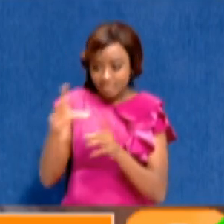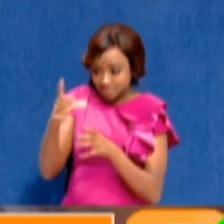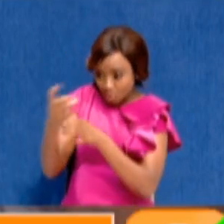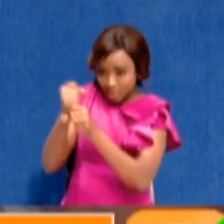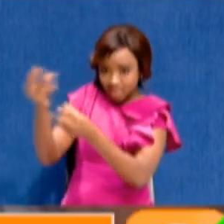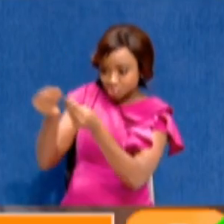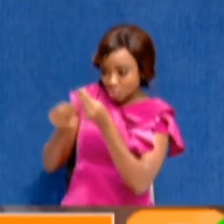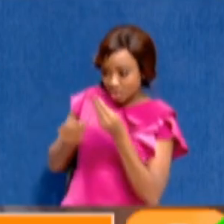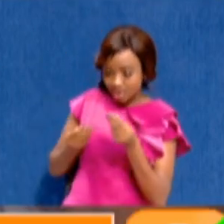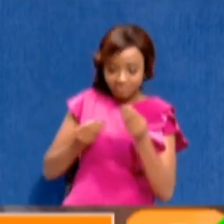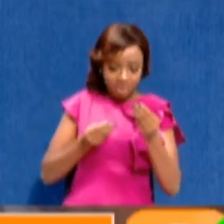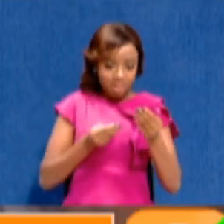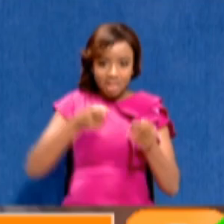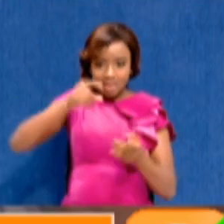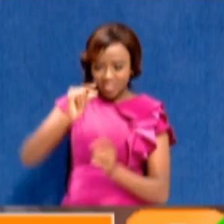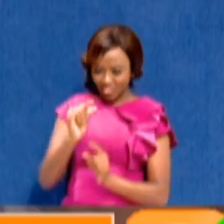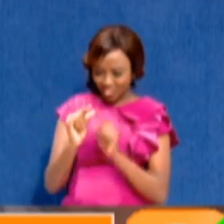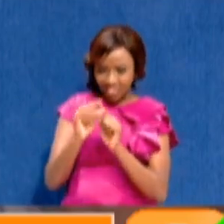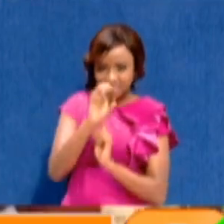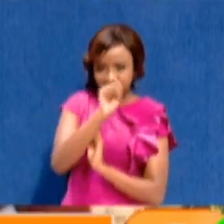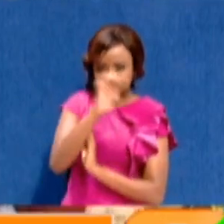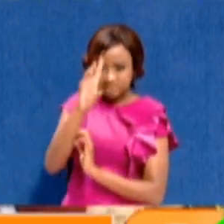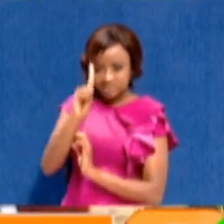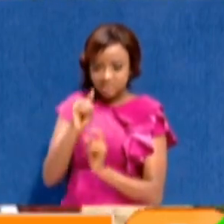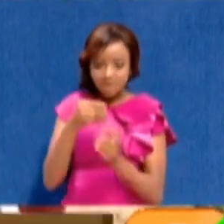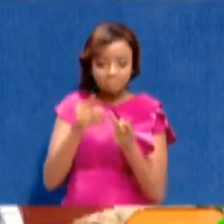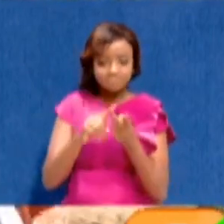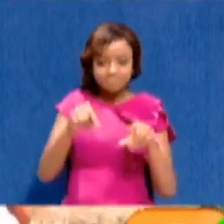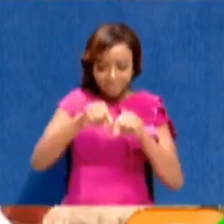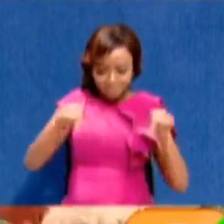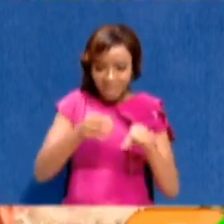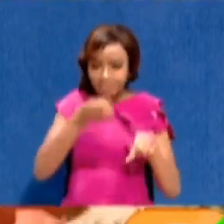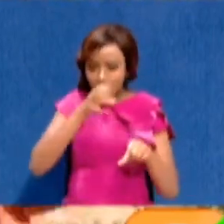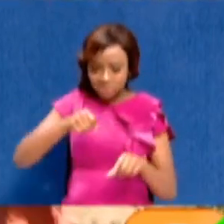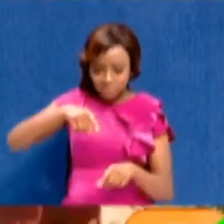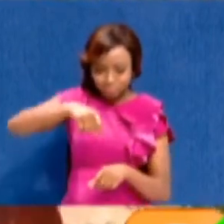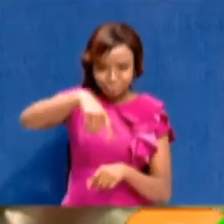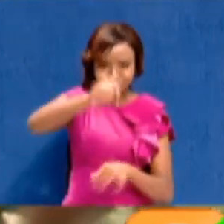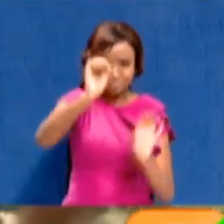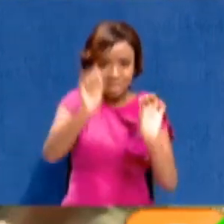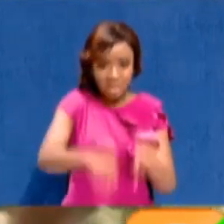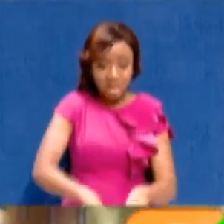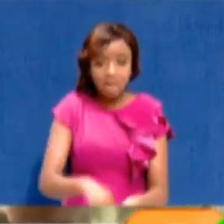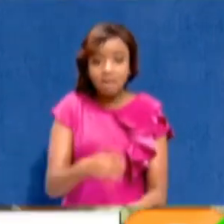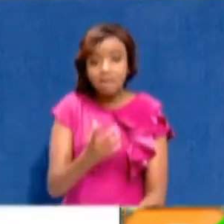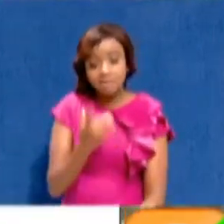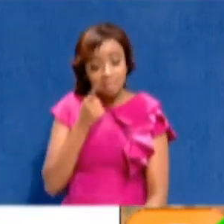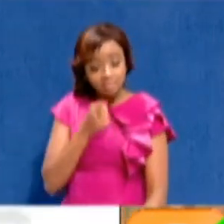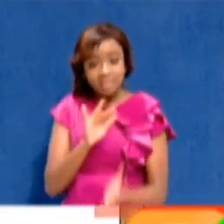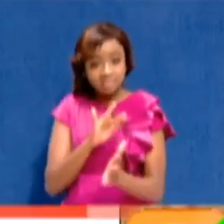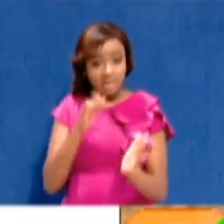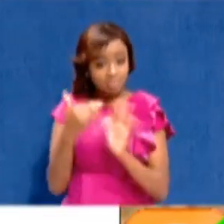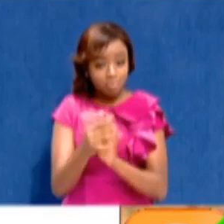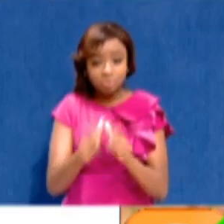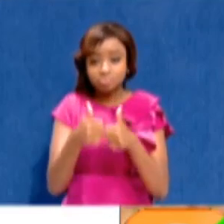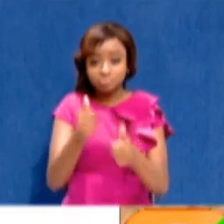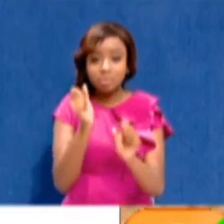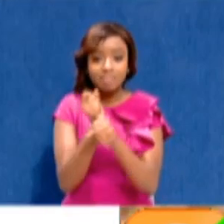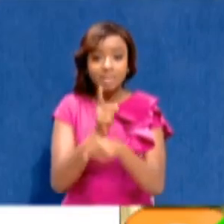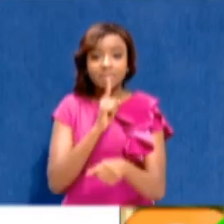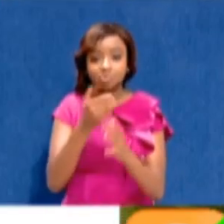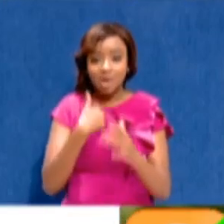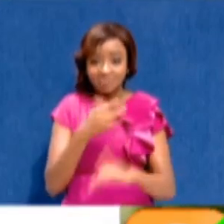wakatusaidia na mbegu, machine, pipes. The strategy refers to an integrated approach that ensures